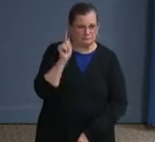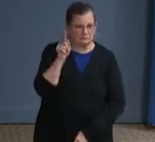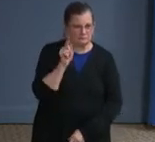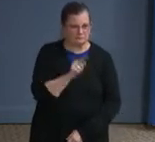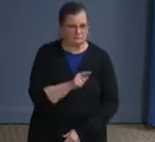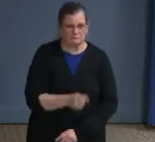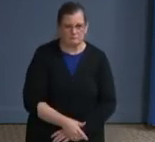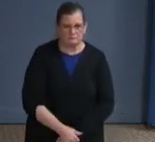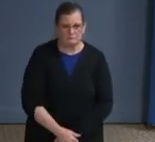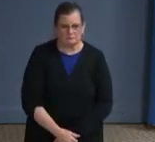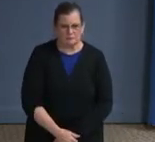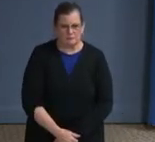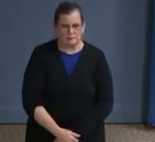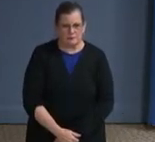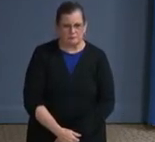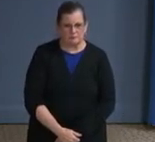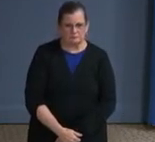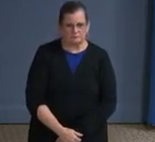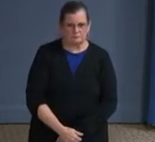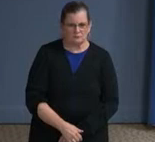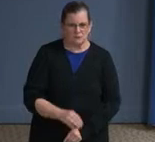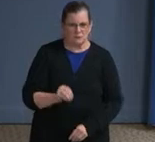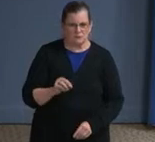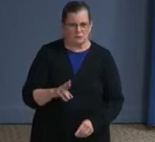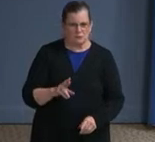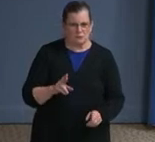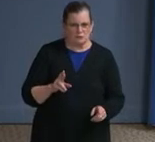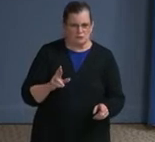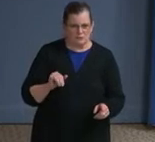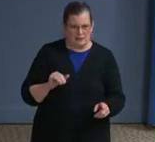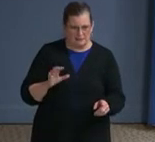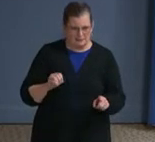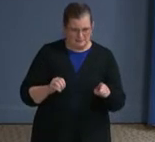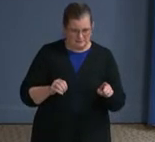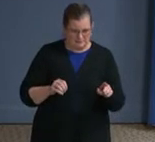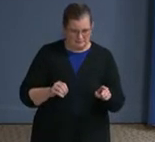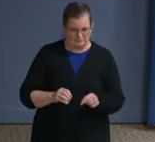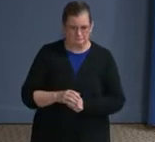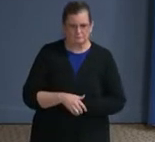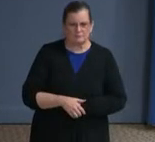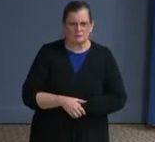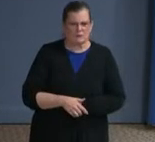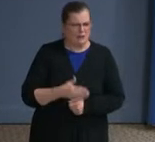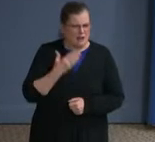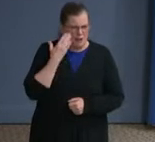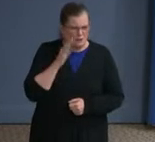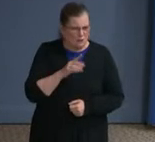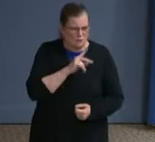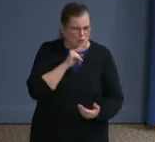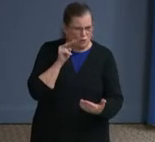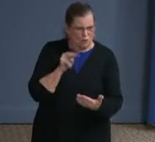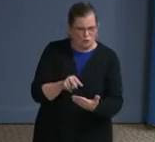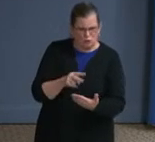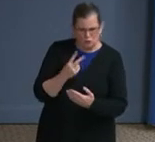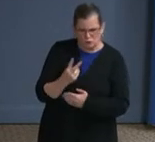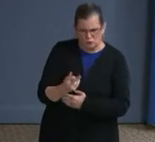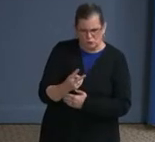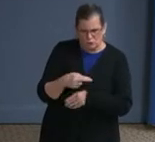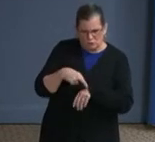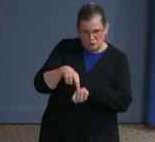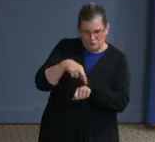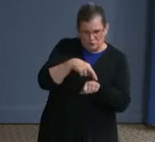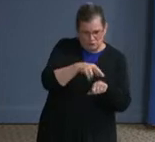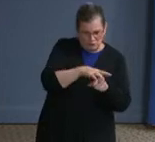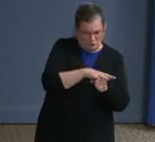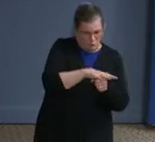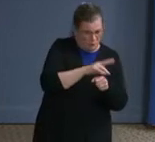Mr. Rice. Yes, I don't know if you saw two references to local politics in statehood